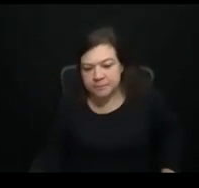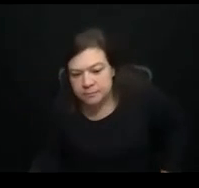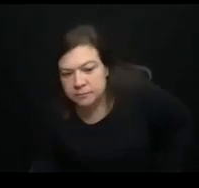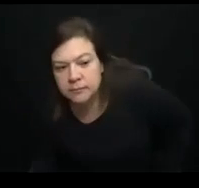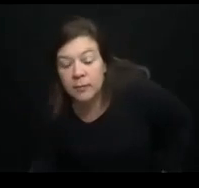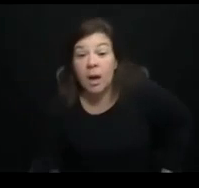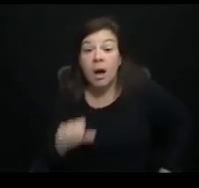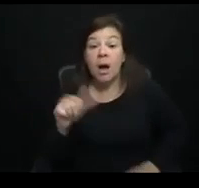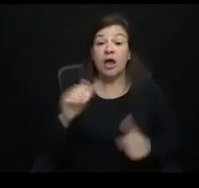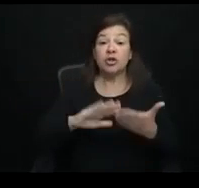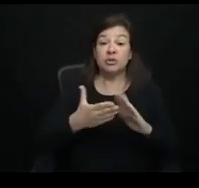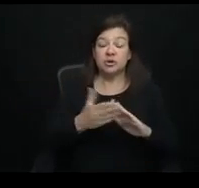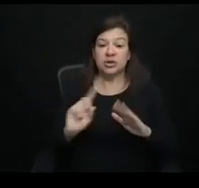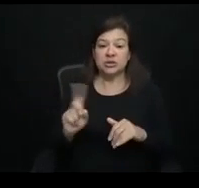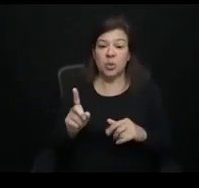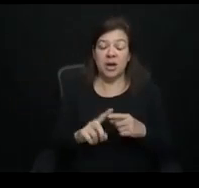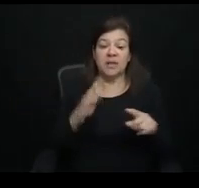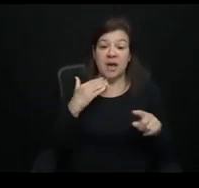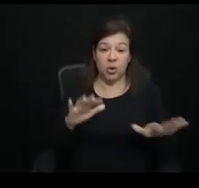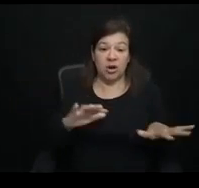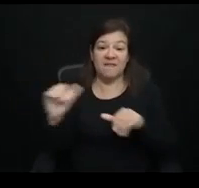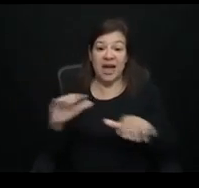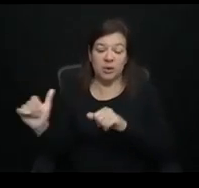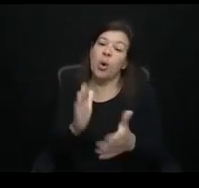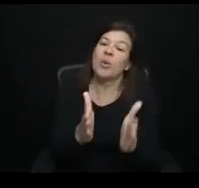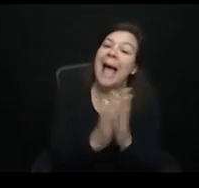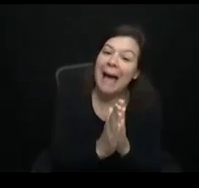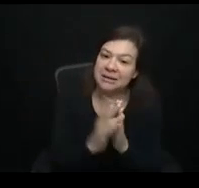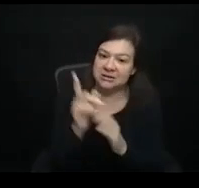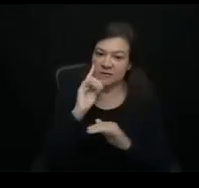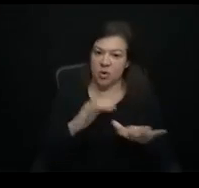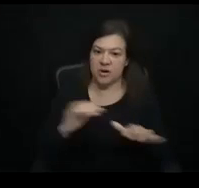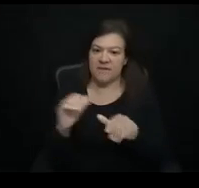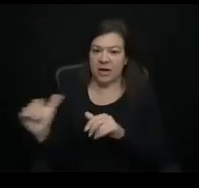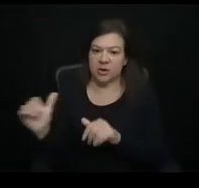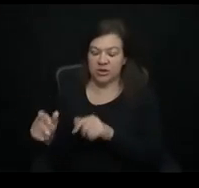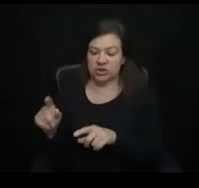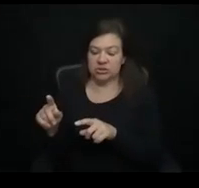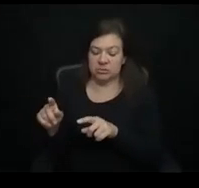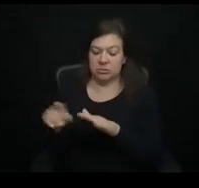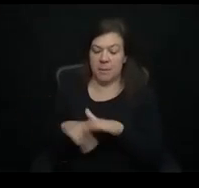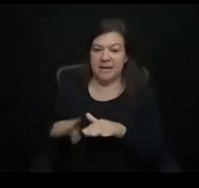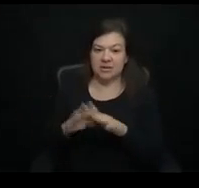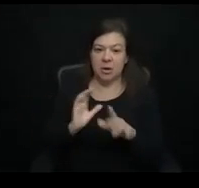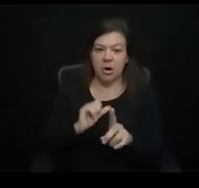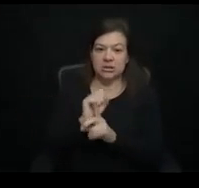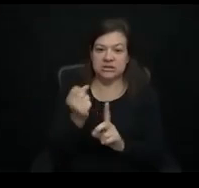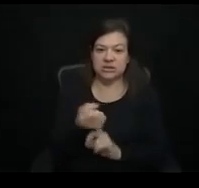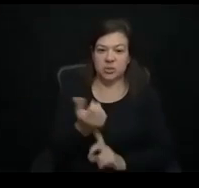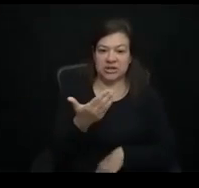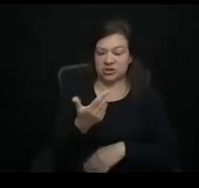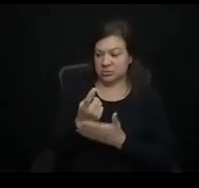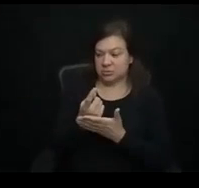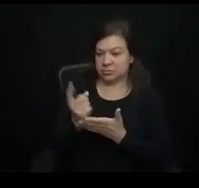evacuated or that we requested to be evacuated under the circumstances that we had here a couple weeks